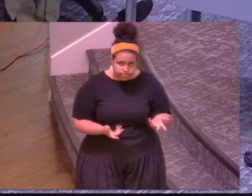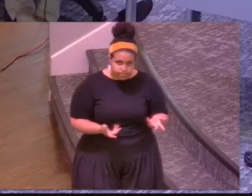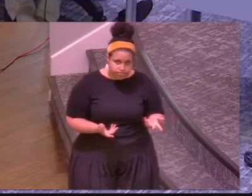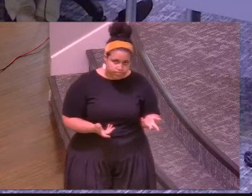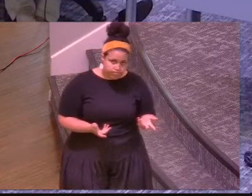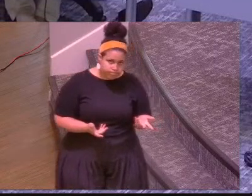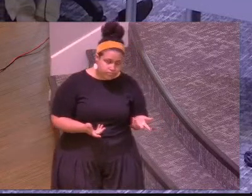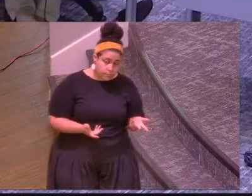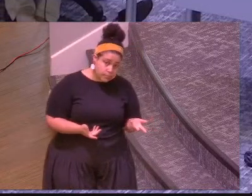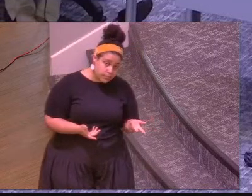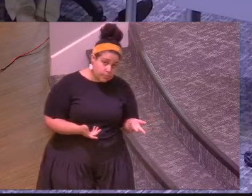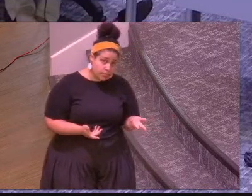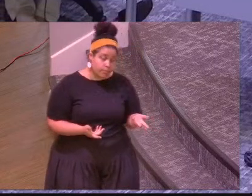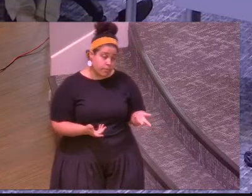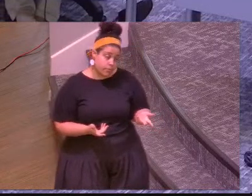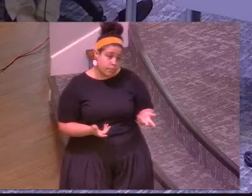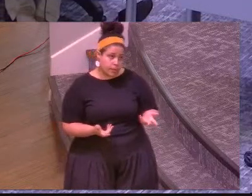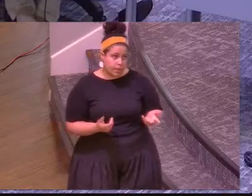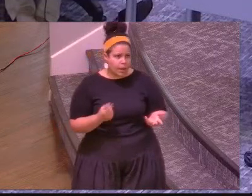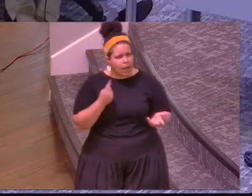I thought at one time that we had